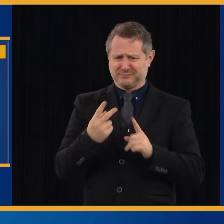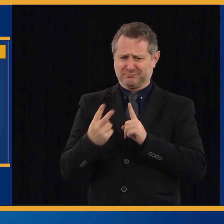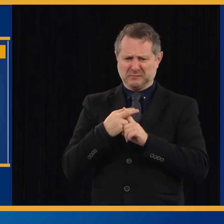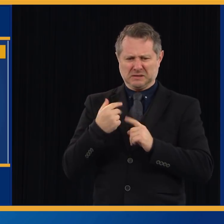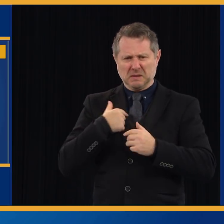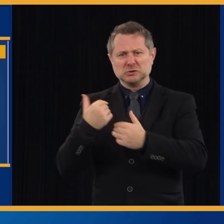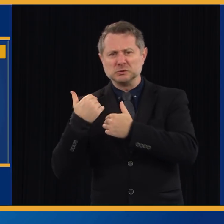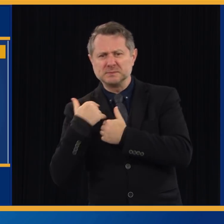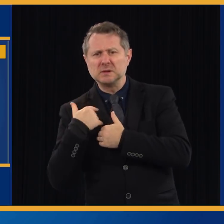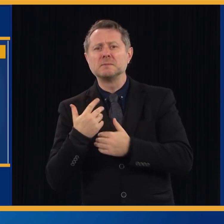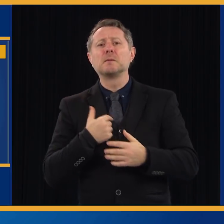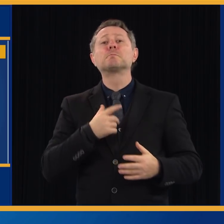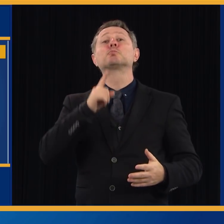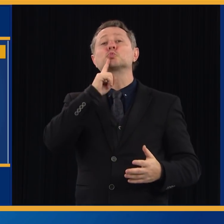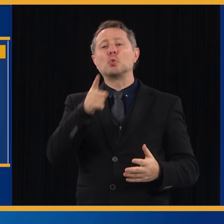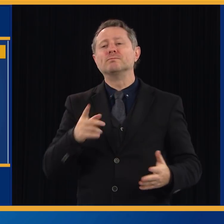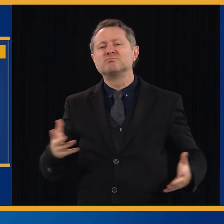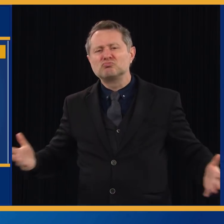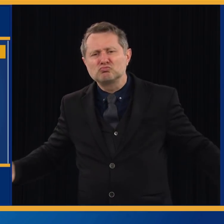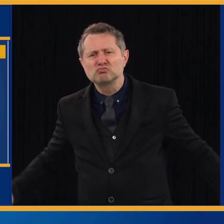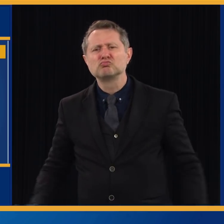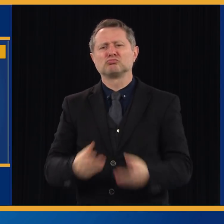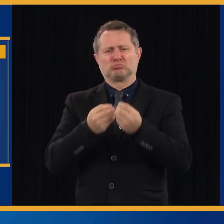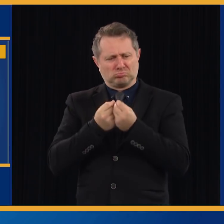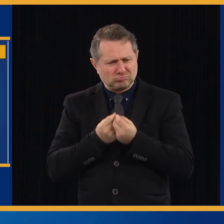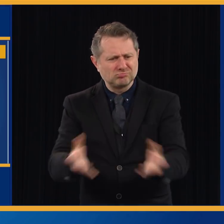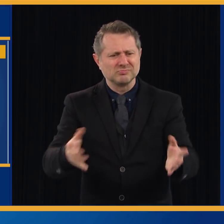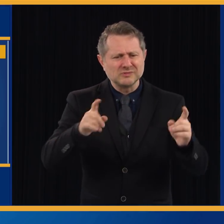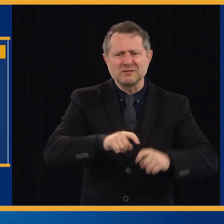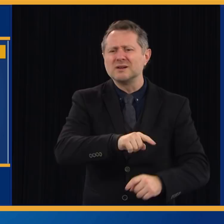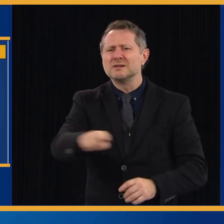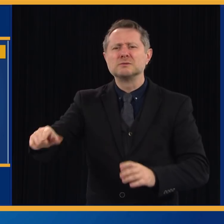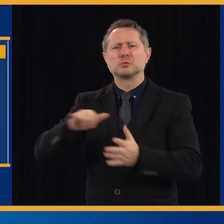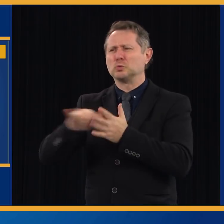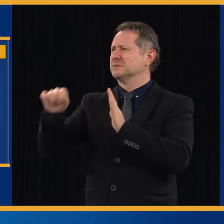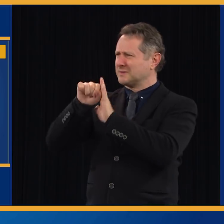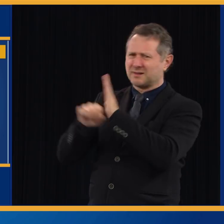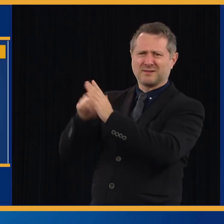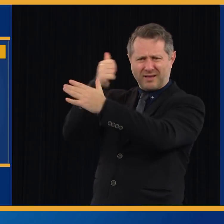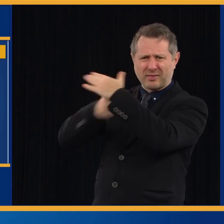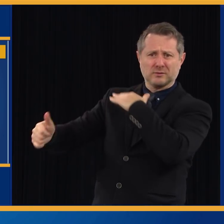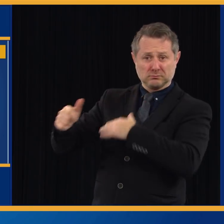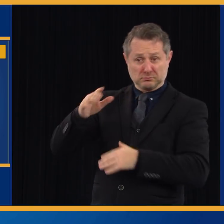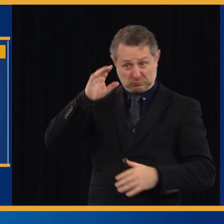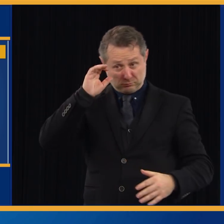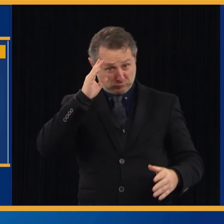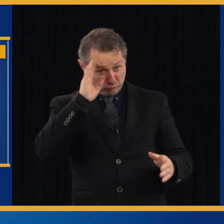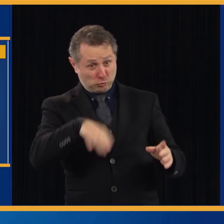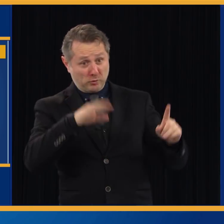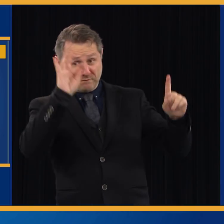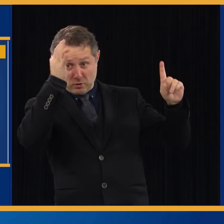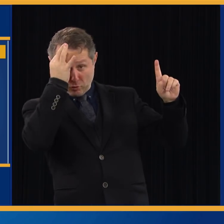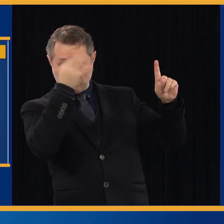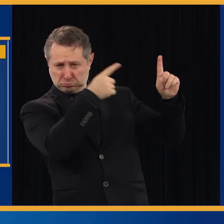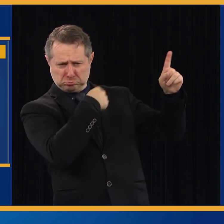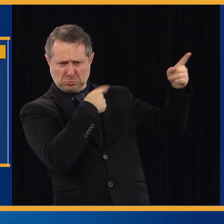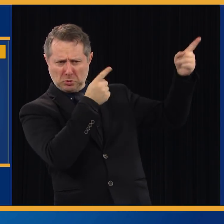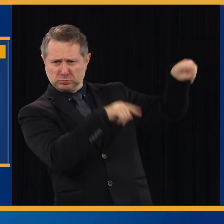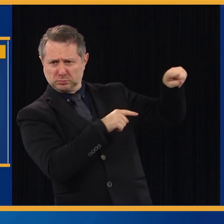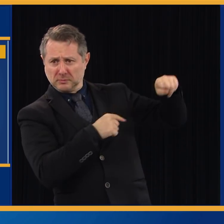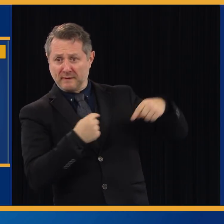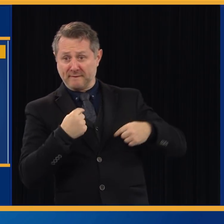actual testing in the state. I agree with the federal government's position on that. I have 200